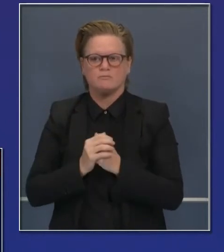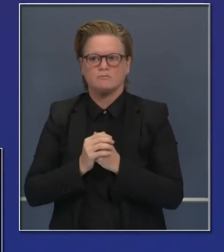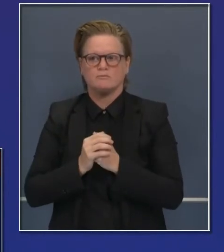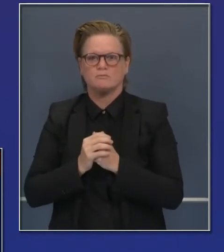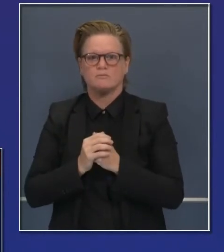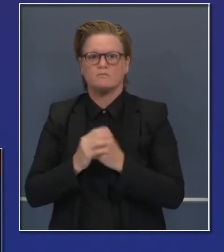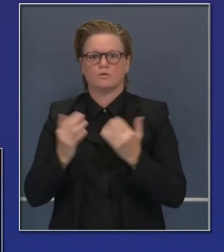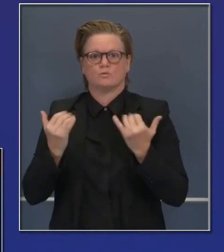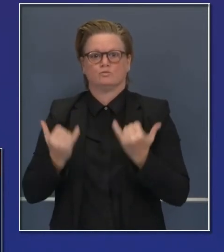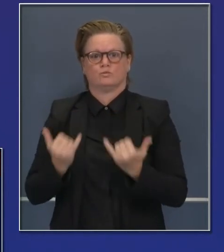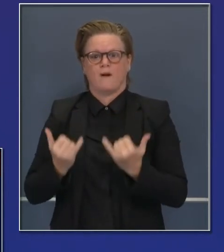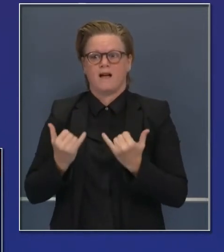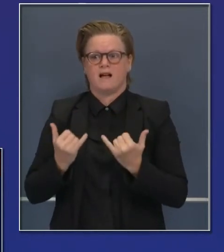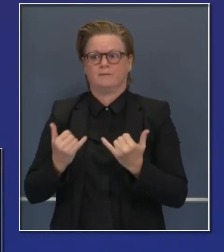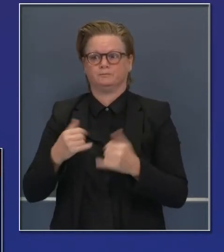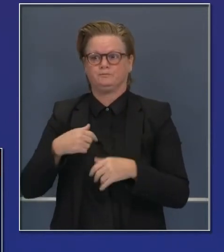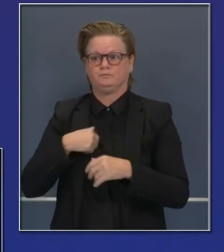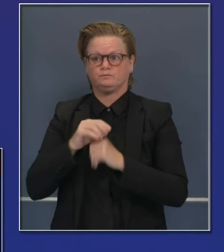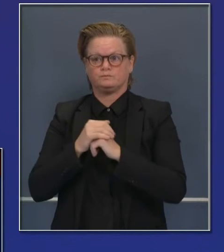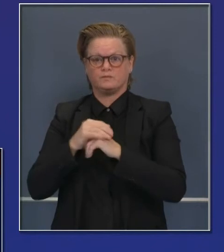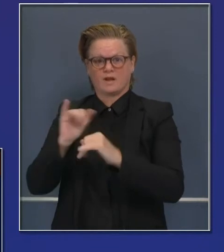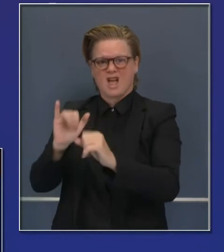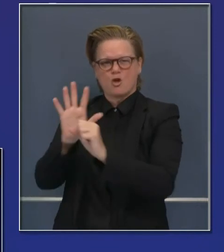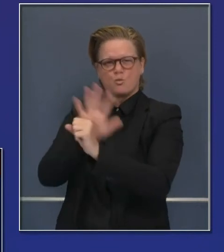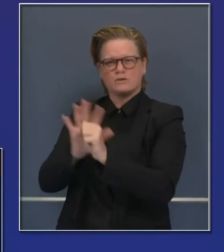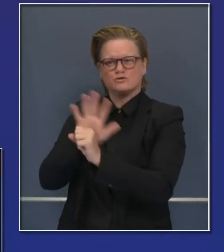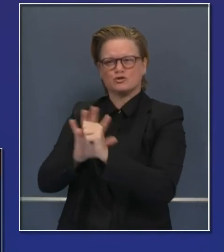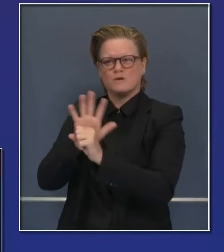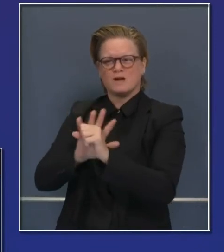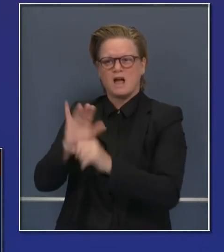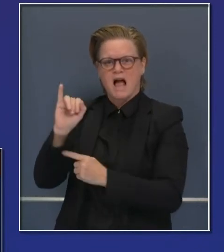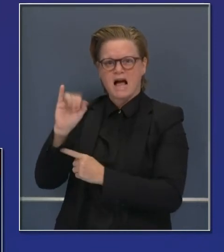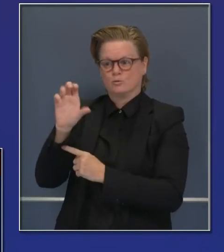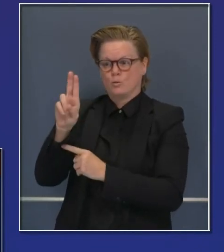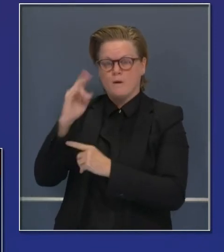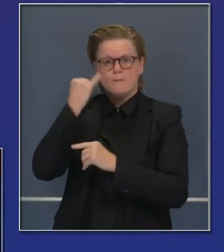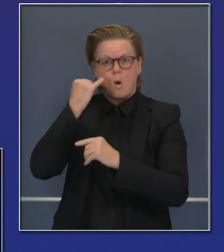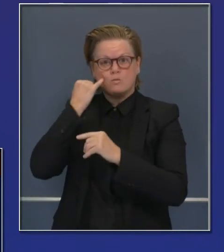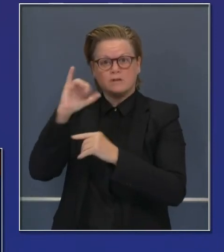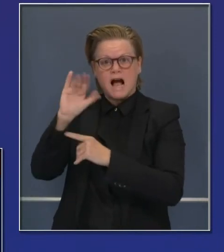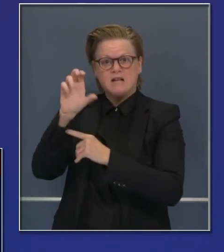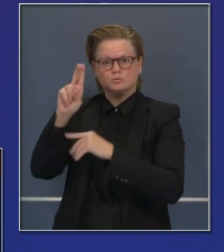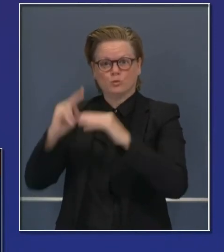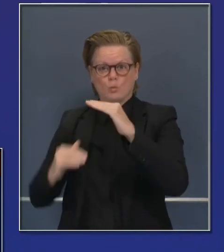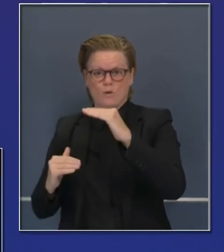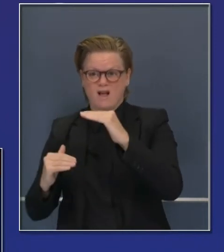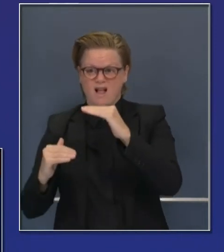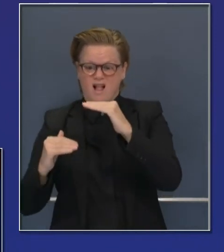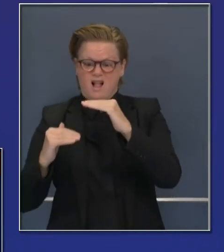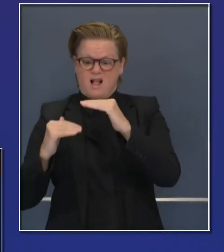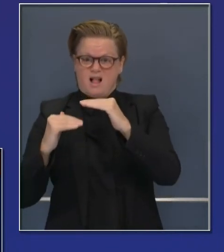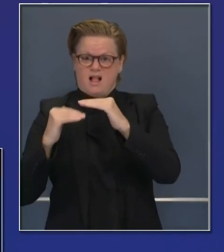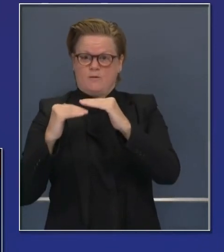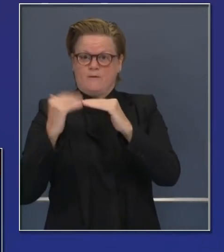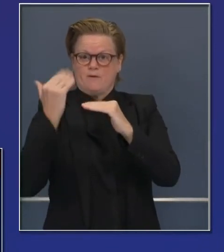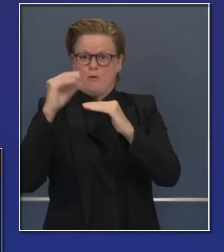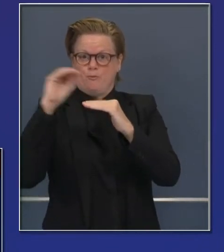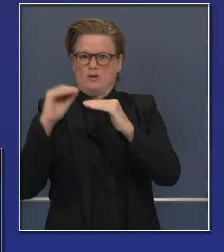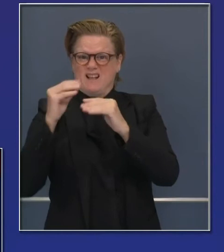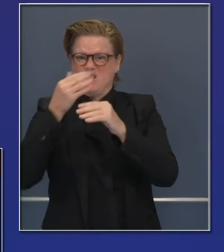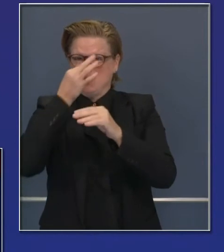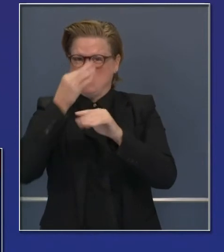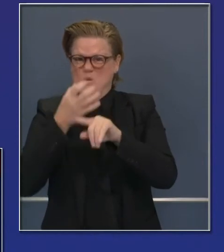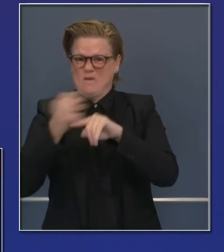capacity is falling below 15%, we are now mandating that we are implementing a stay-at-home